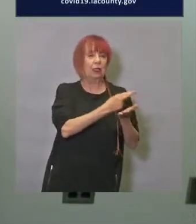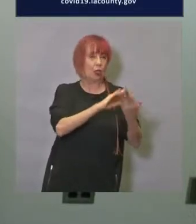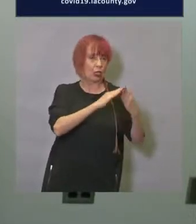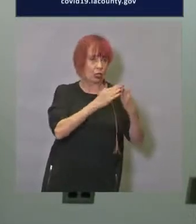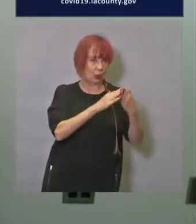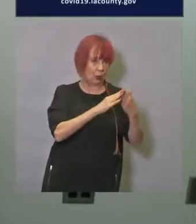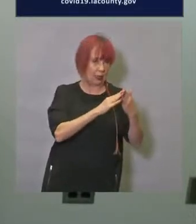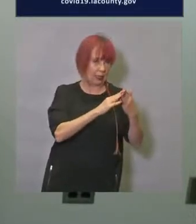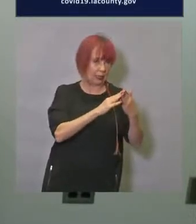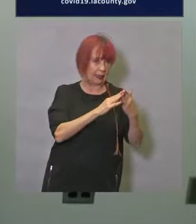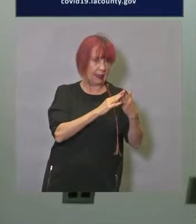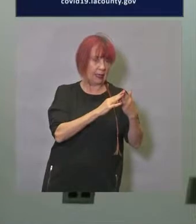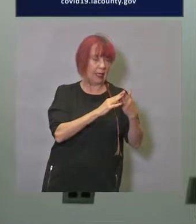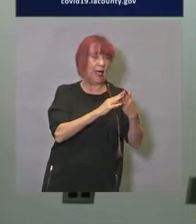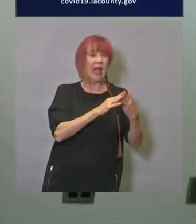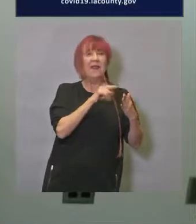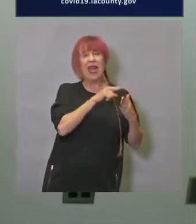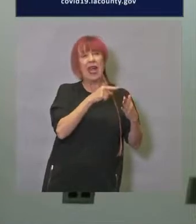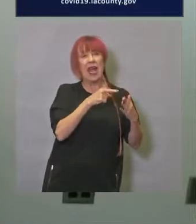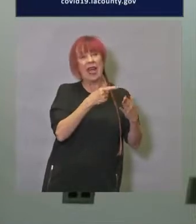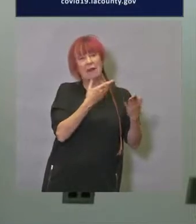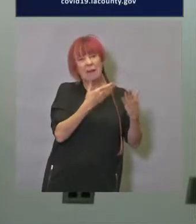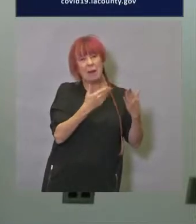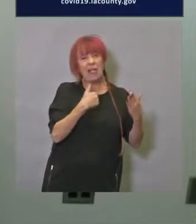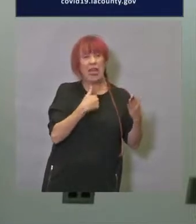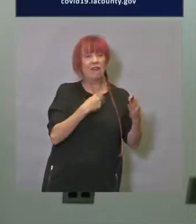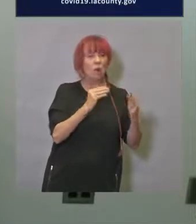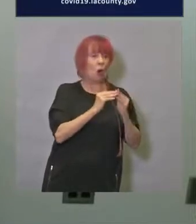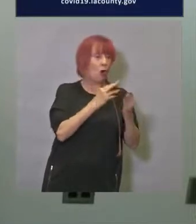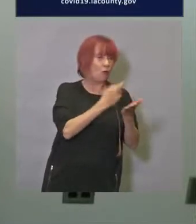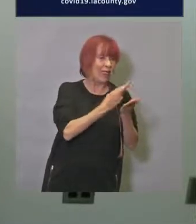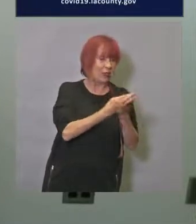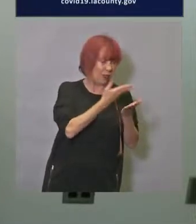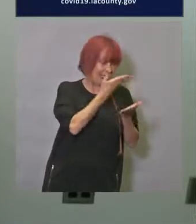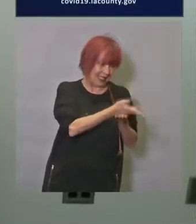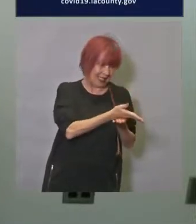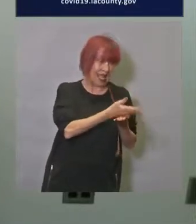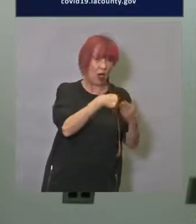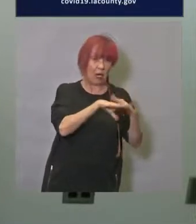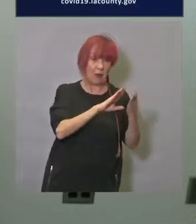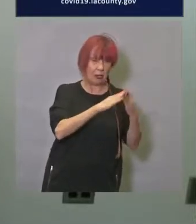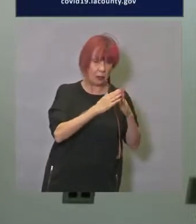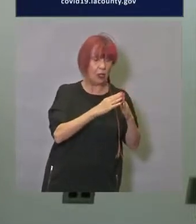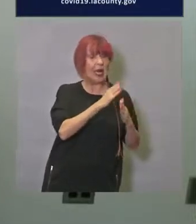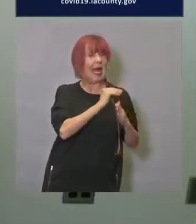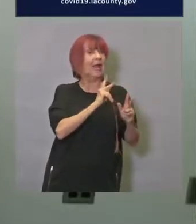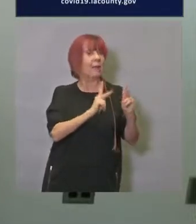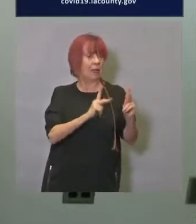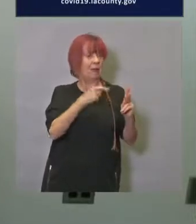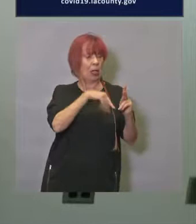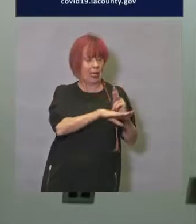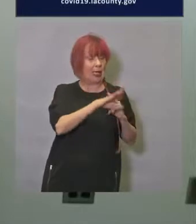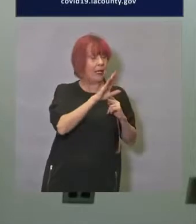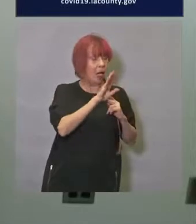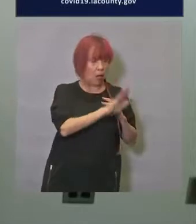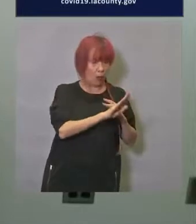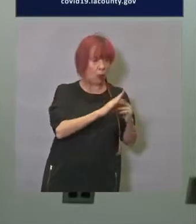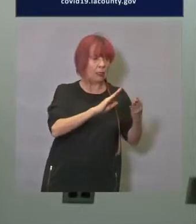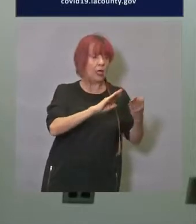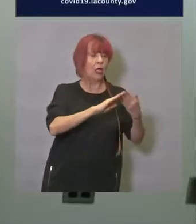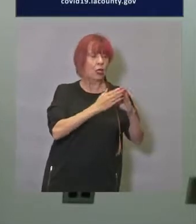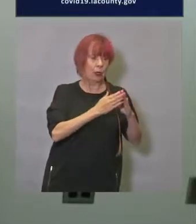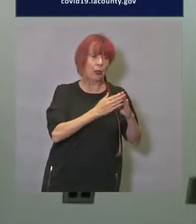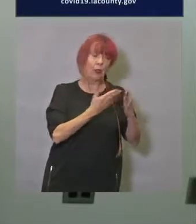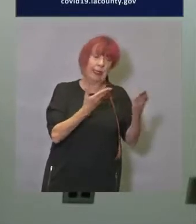that includes more resources might be available in the community, and people living in those communities generally have access to